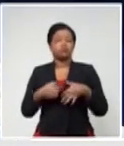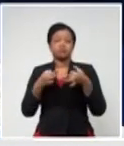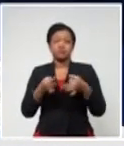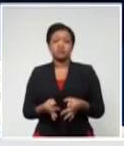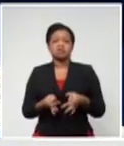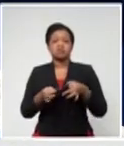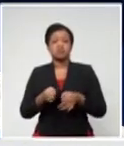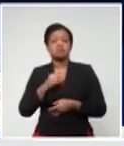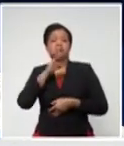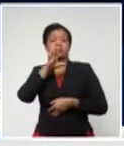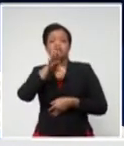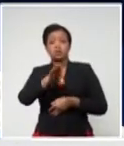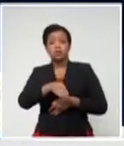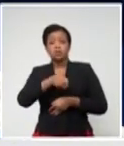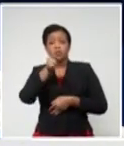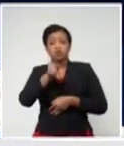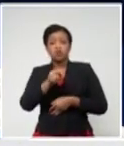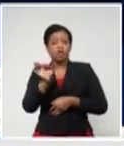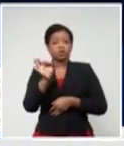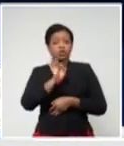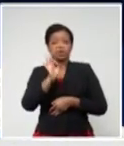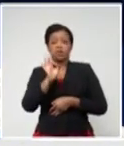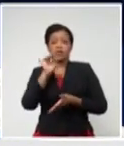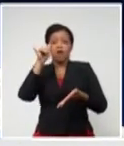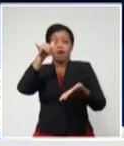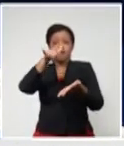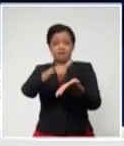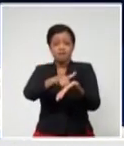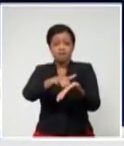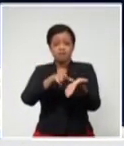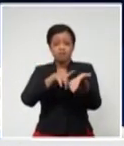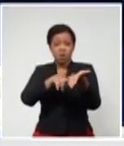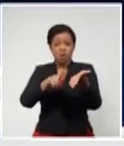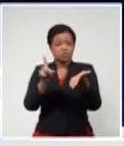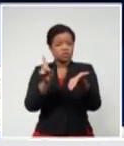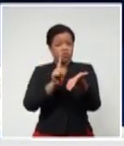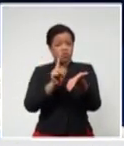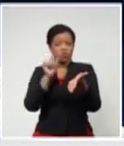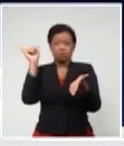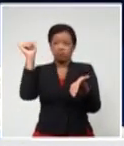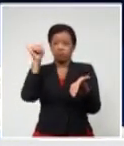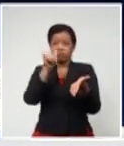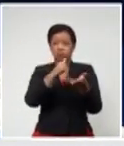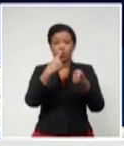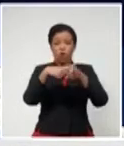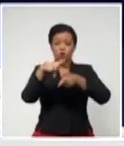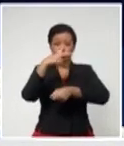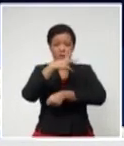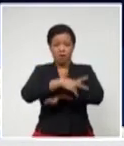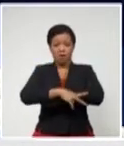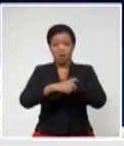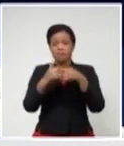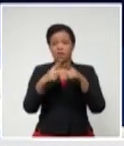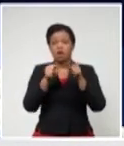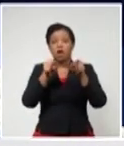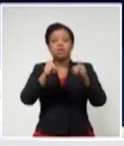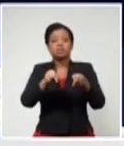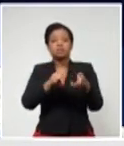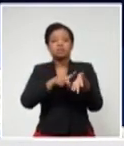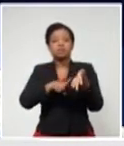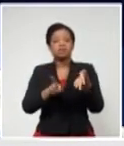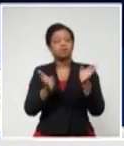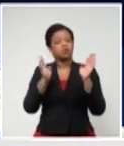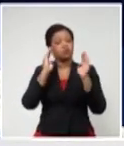even arrived in their provinces and are not cases of local transmission, and therefore do not count towards these